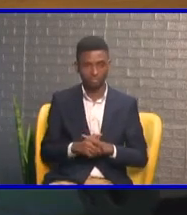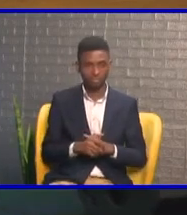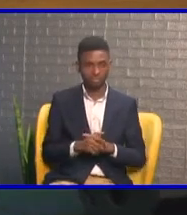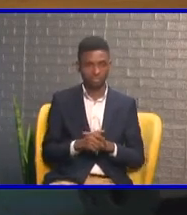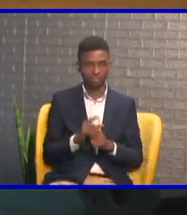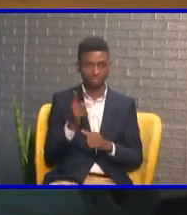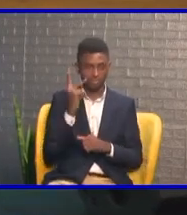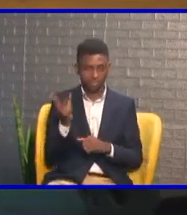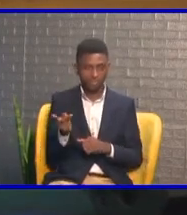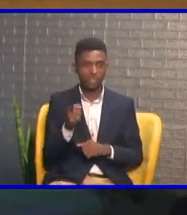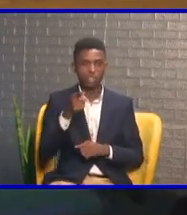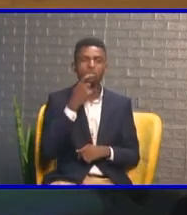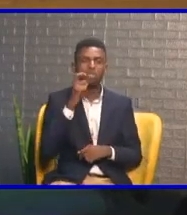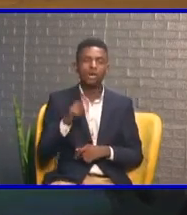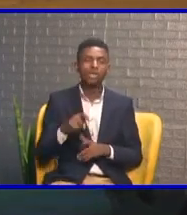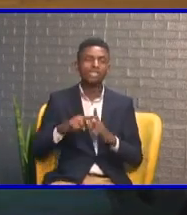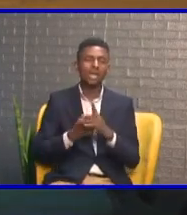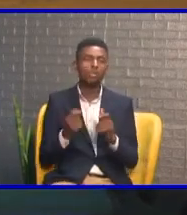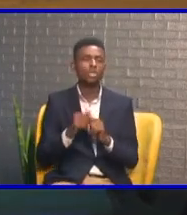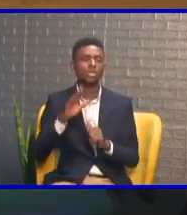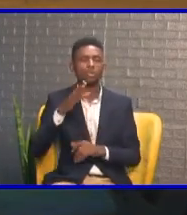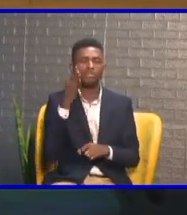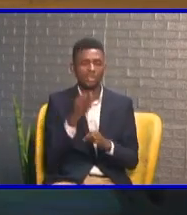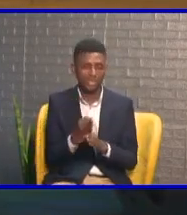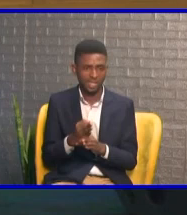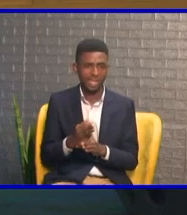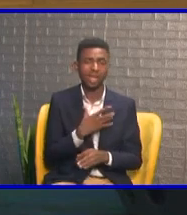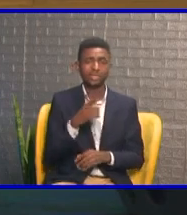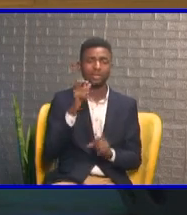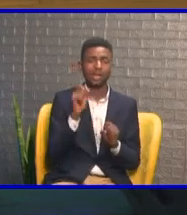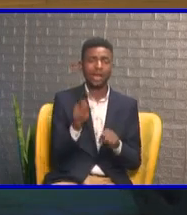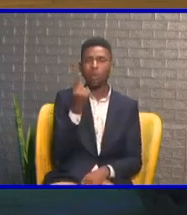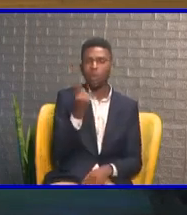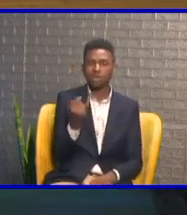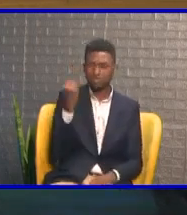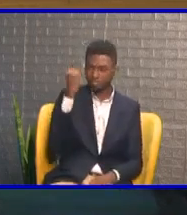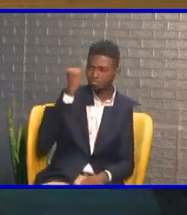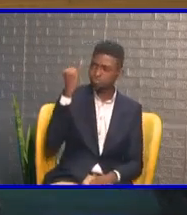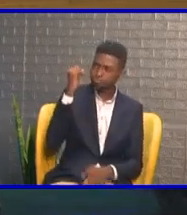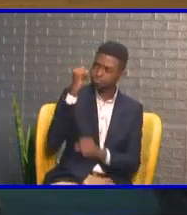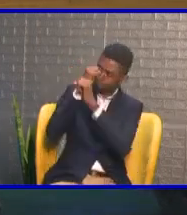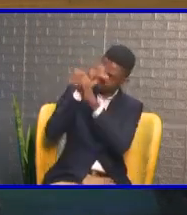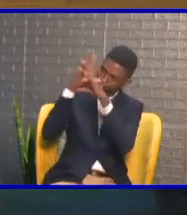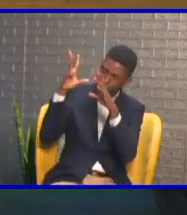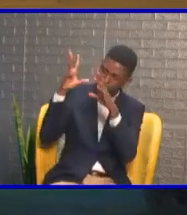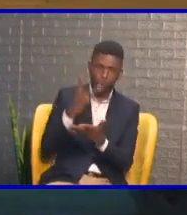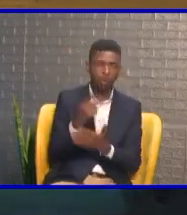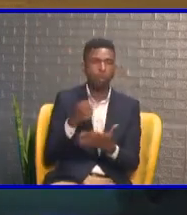See? So you must start with your faith. And then you can only imagine effectively what you can believe